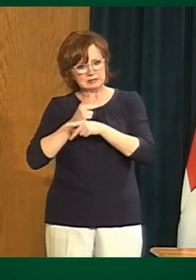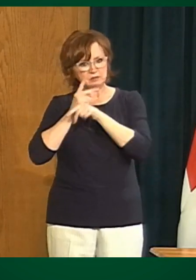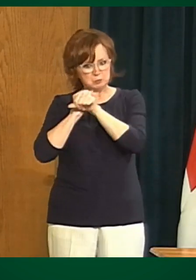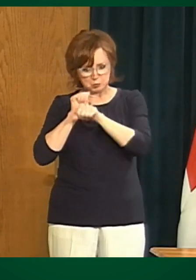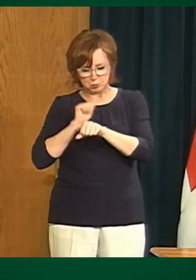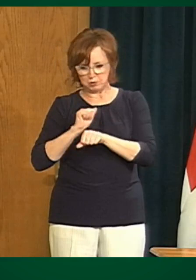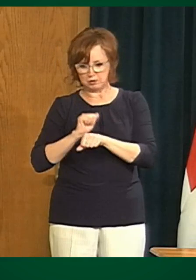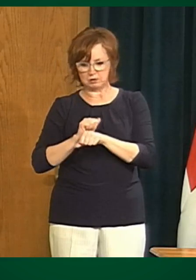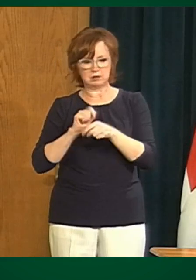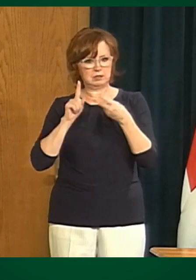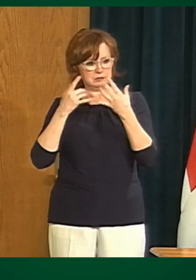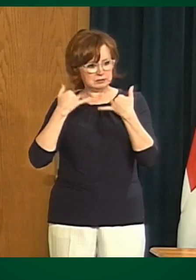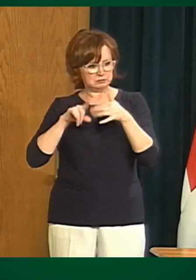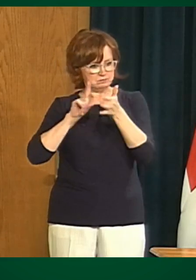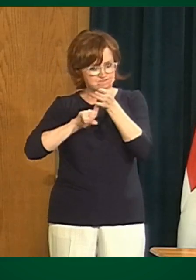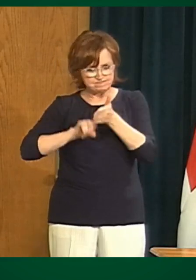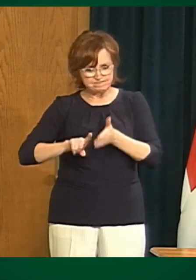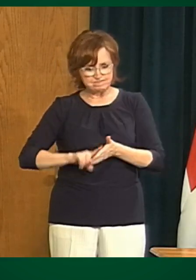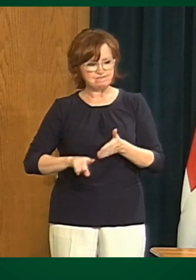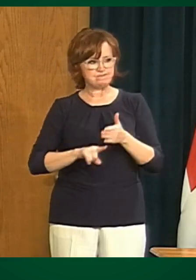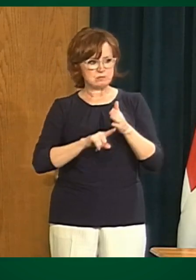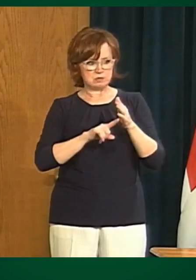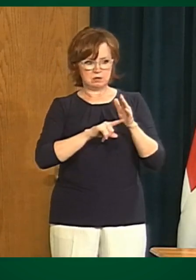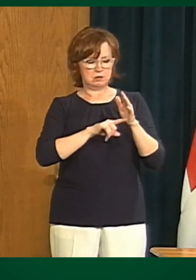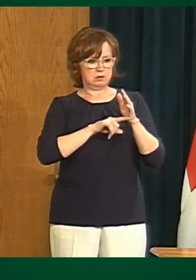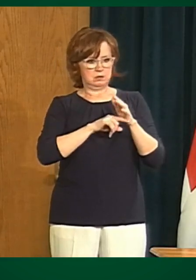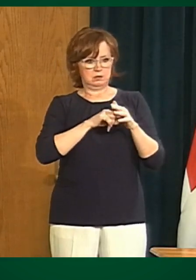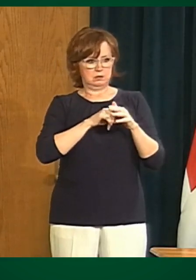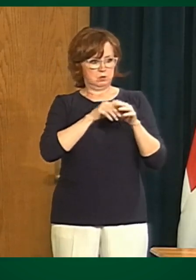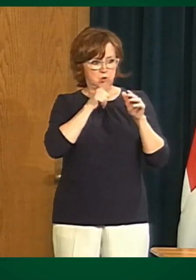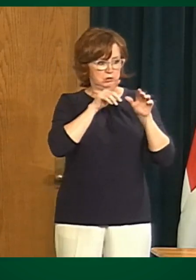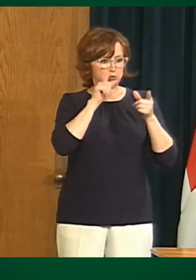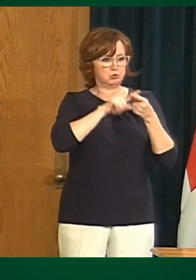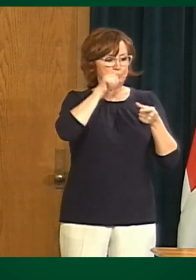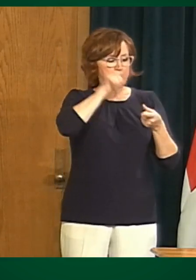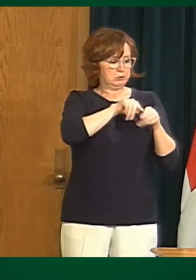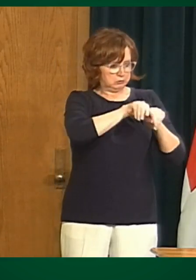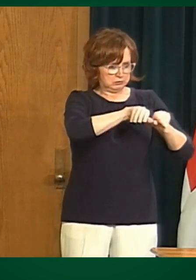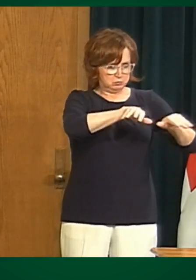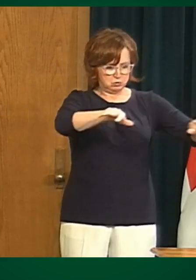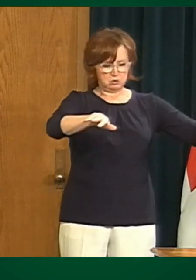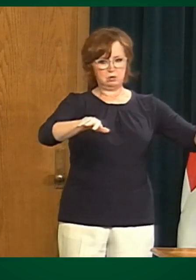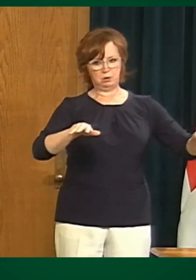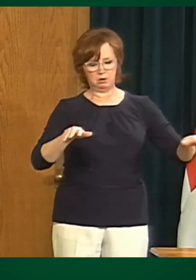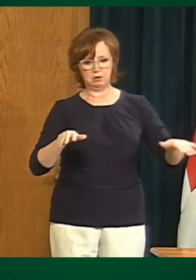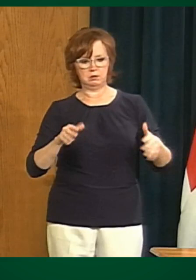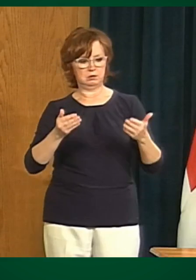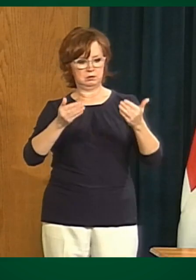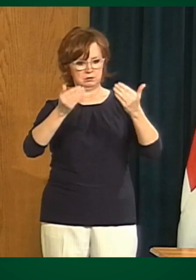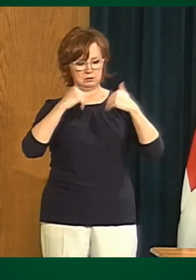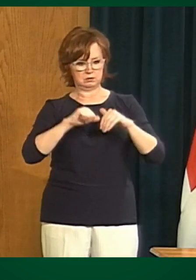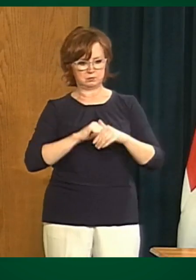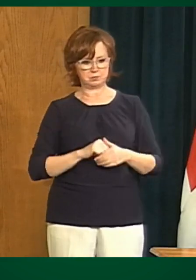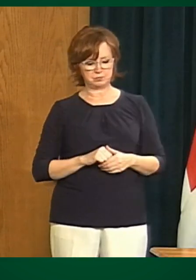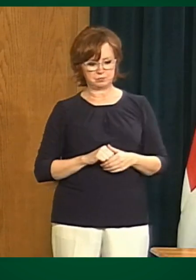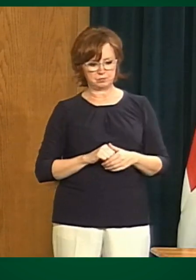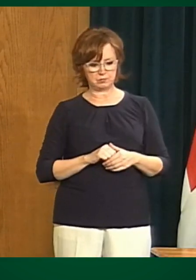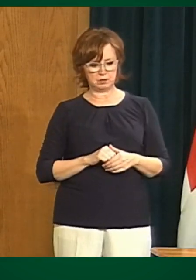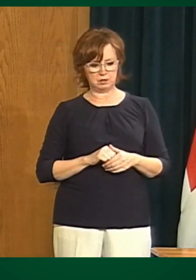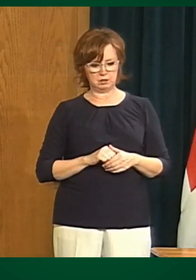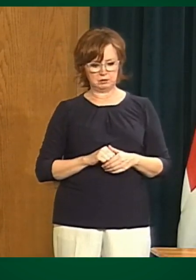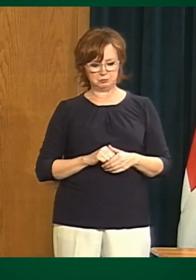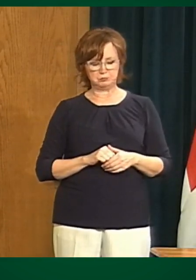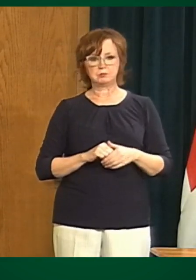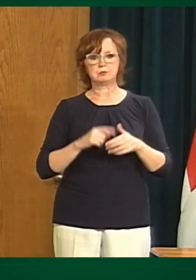have. And we need to ensure that we then put into action significant opportunities and plans for isolation and